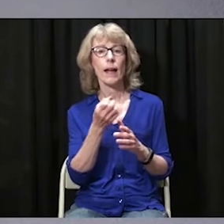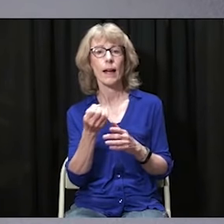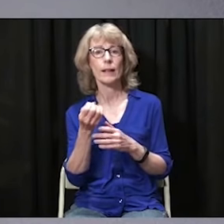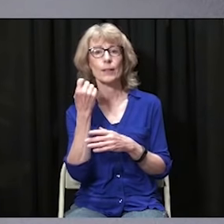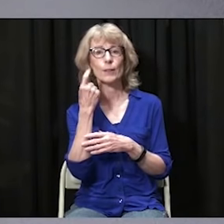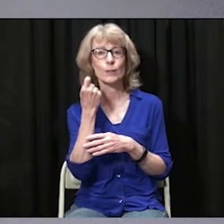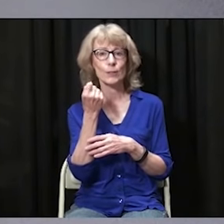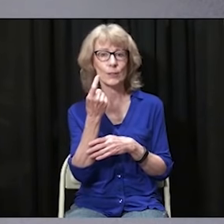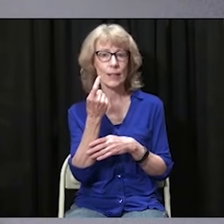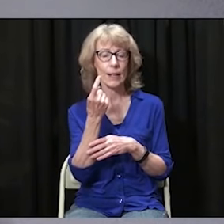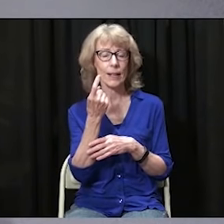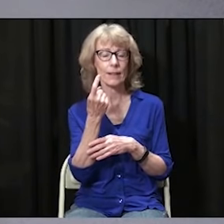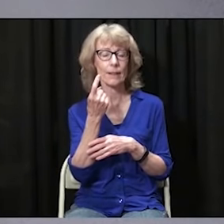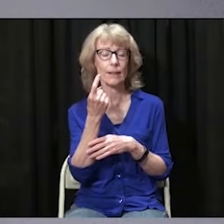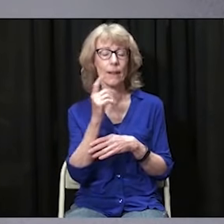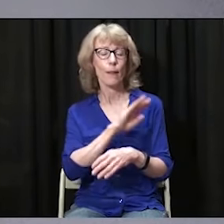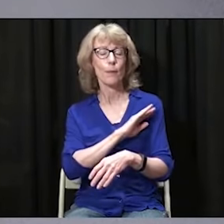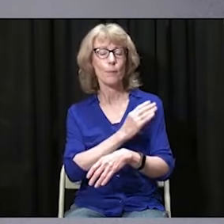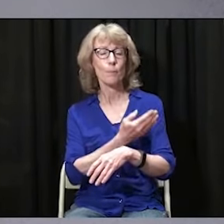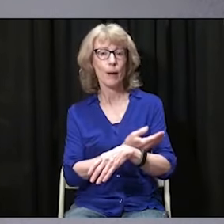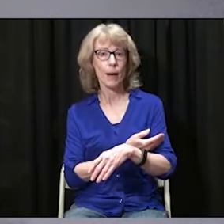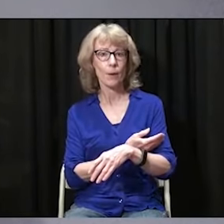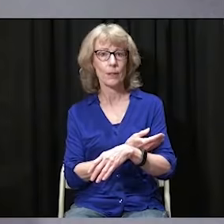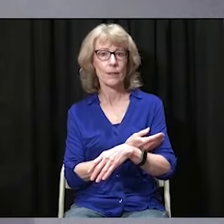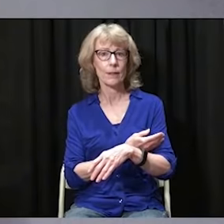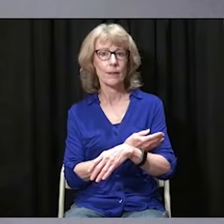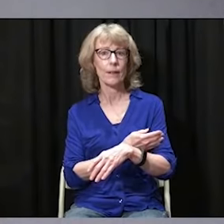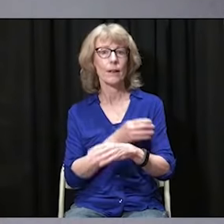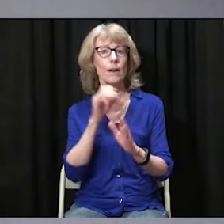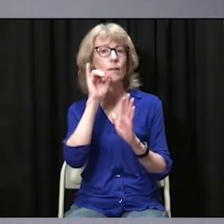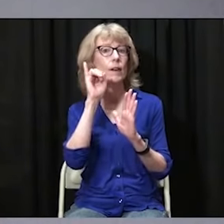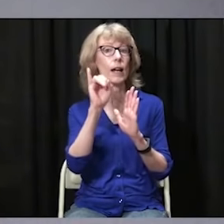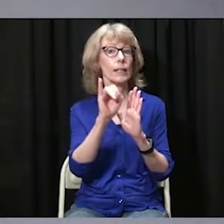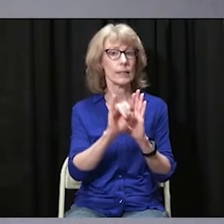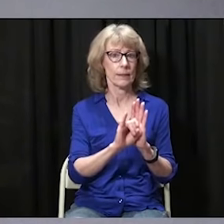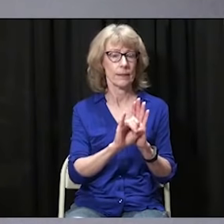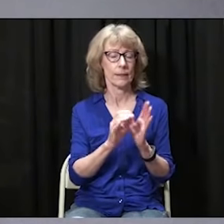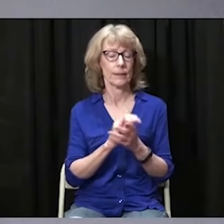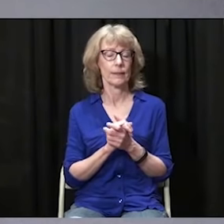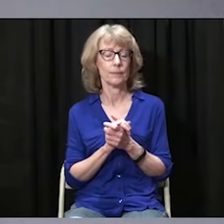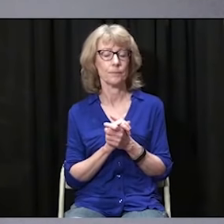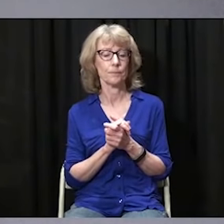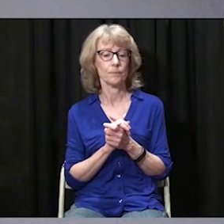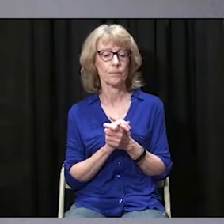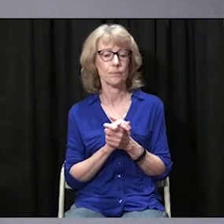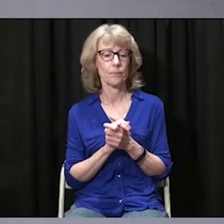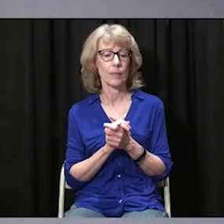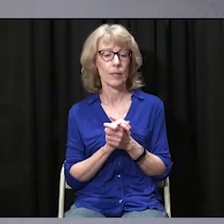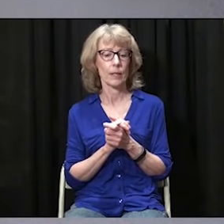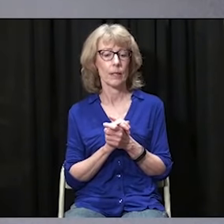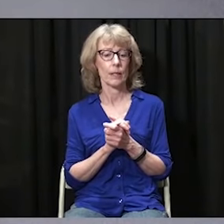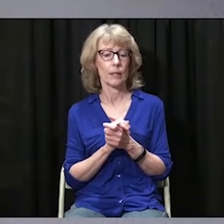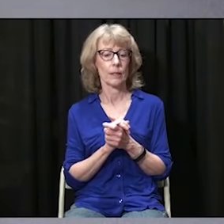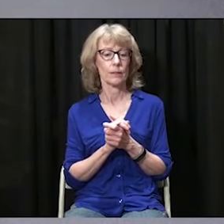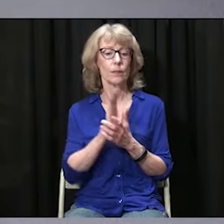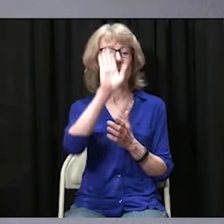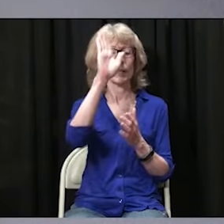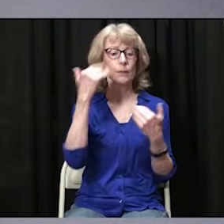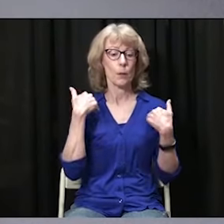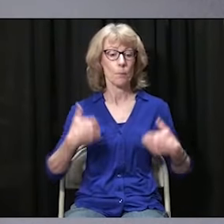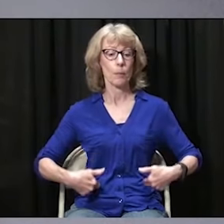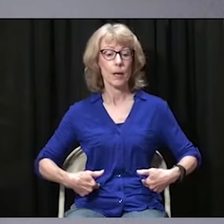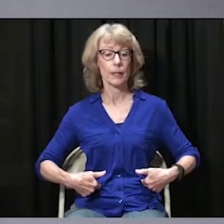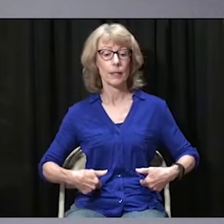identity. Here's a phrase I want you to remember. We take the body into the body to be